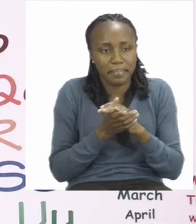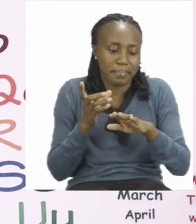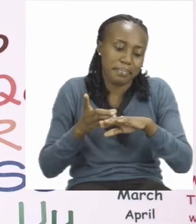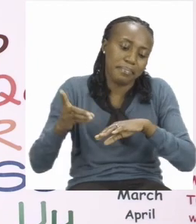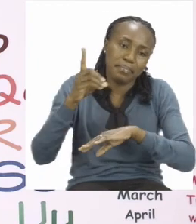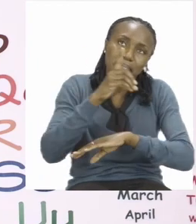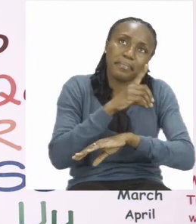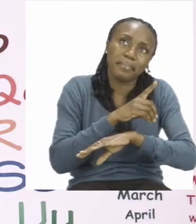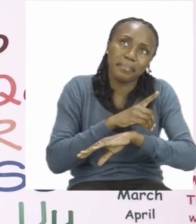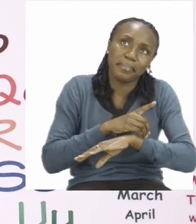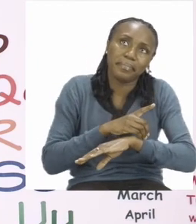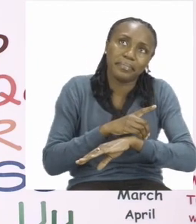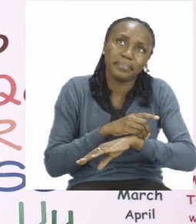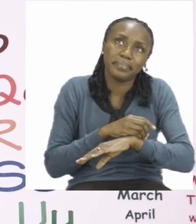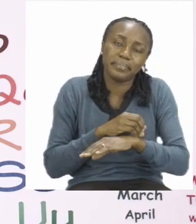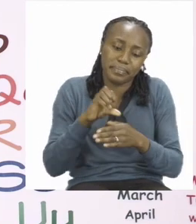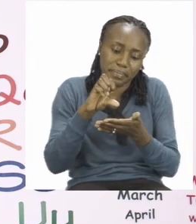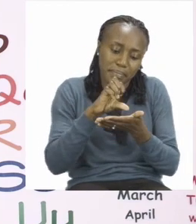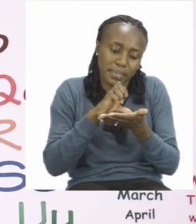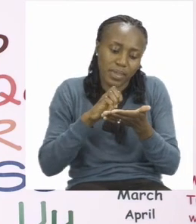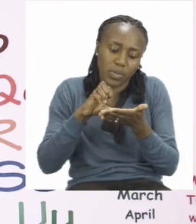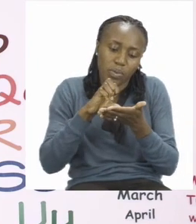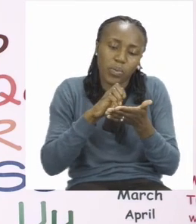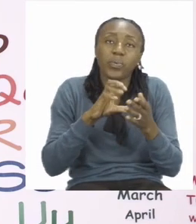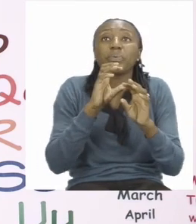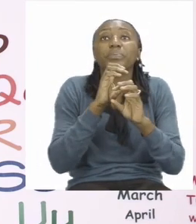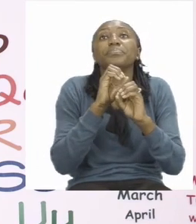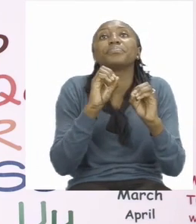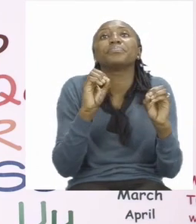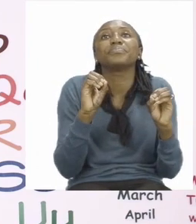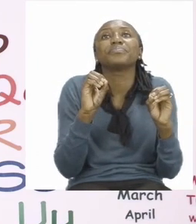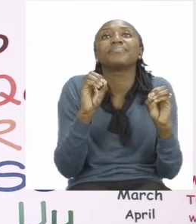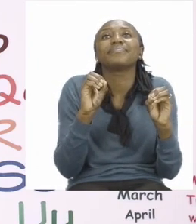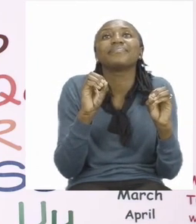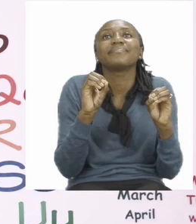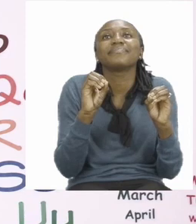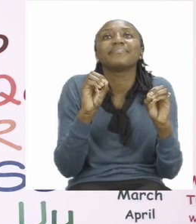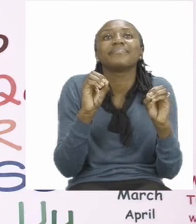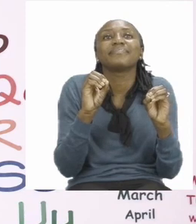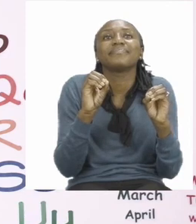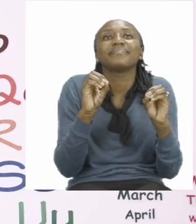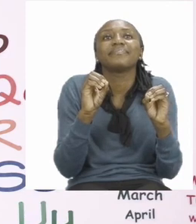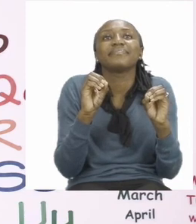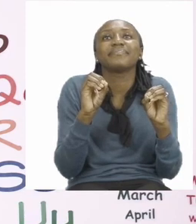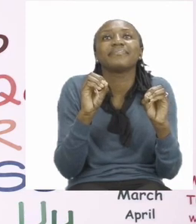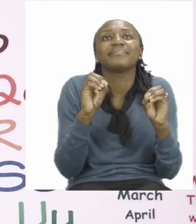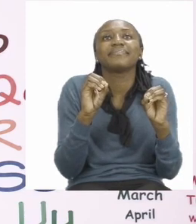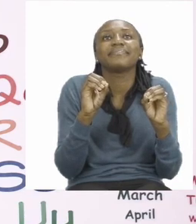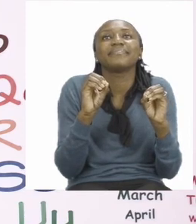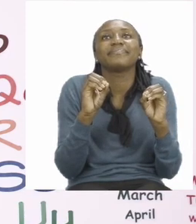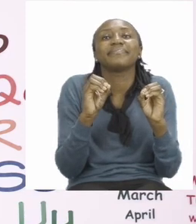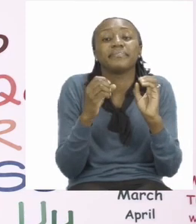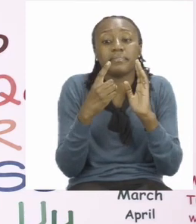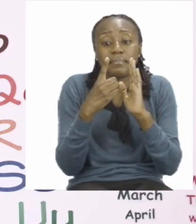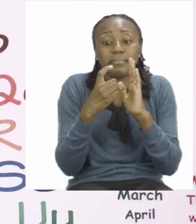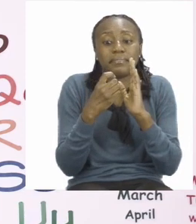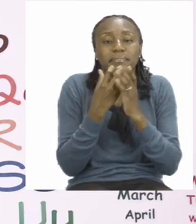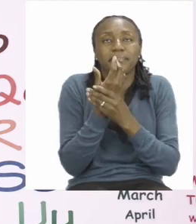Sanitize every day so the germs can stay away.